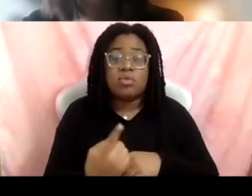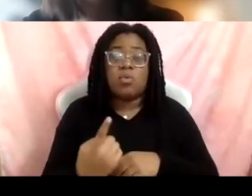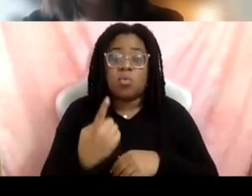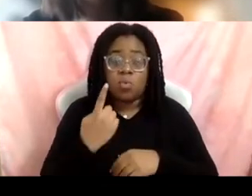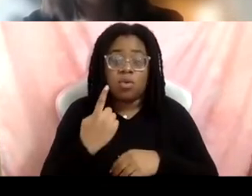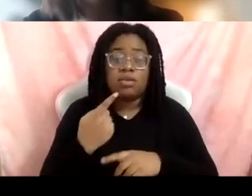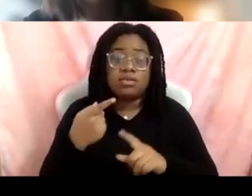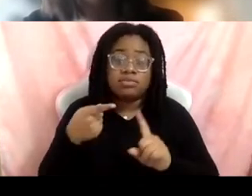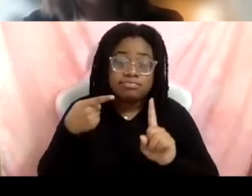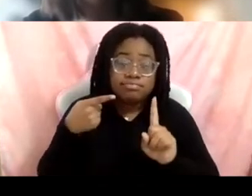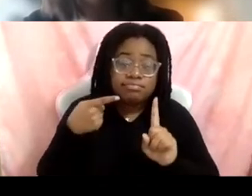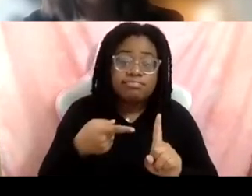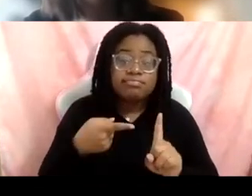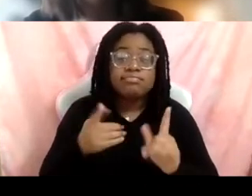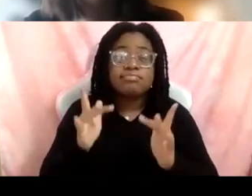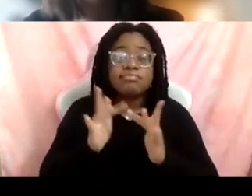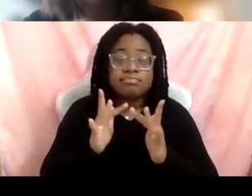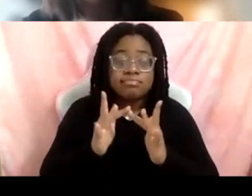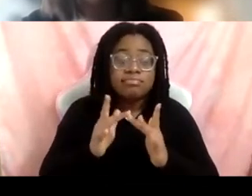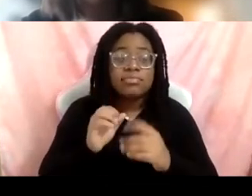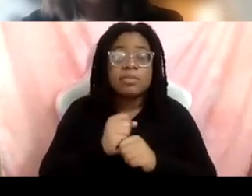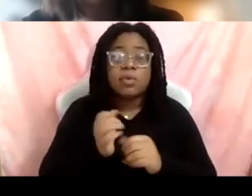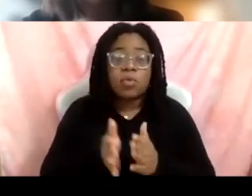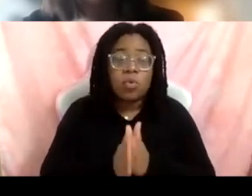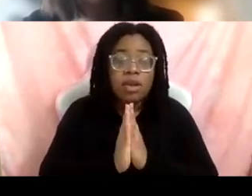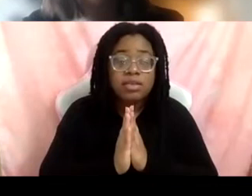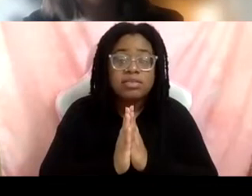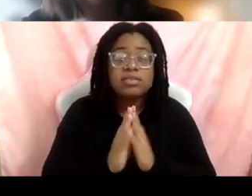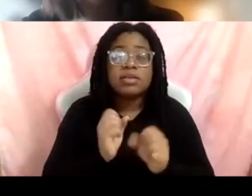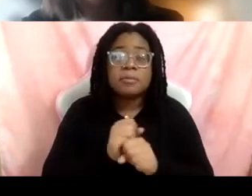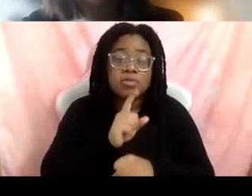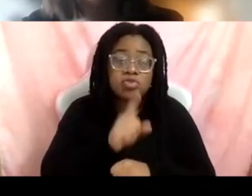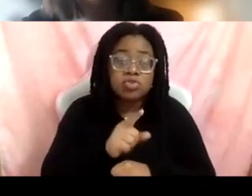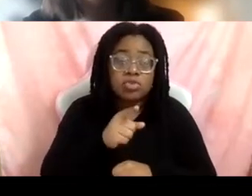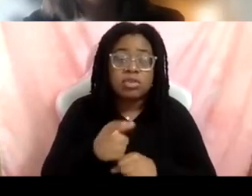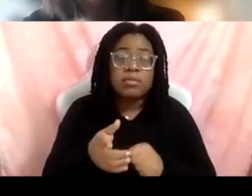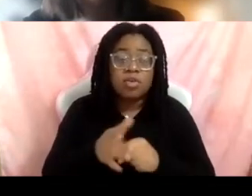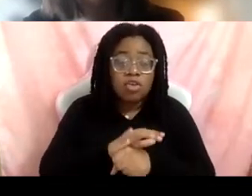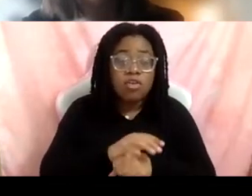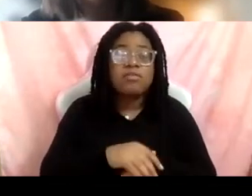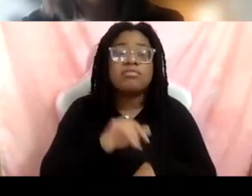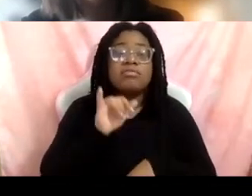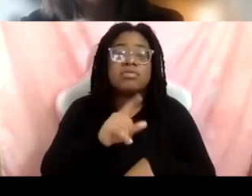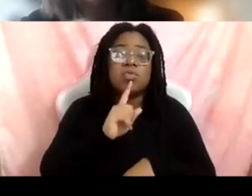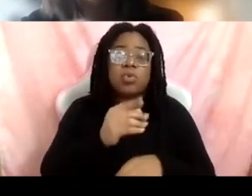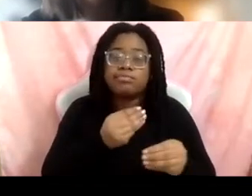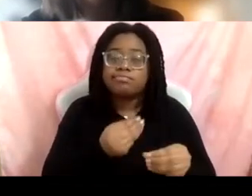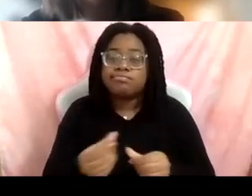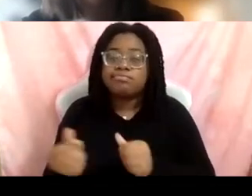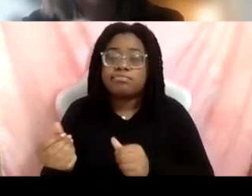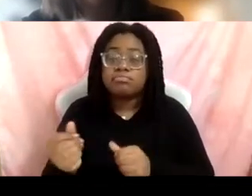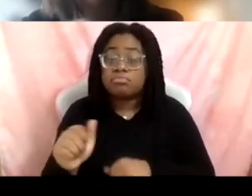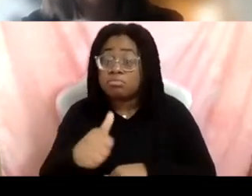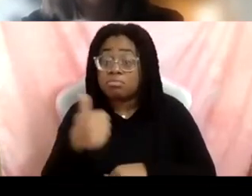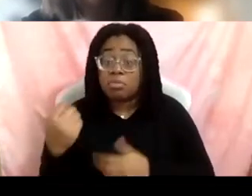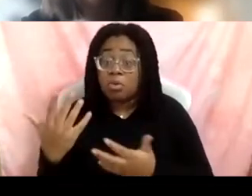point of contact where people can go to make requests, or, just make sure that they're going to be covered. That can help streamline everything. Does anyone else want to share